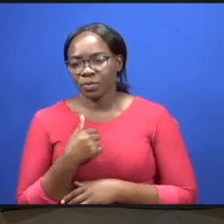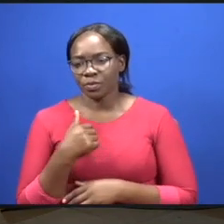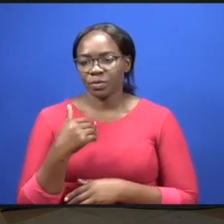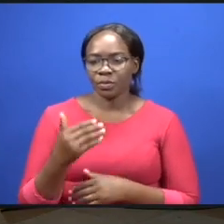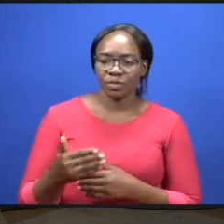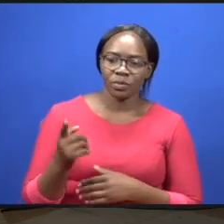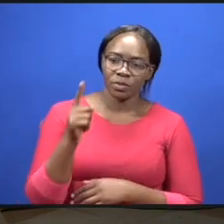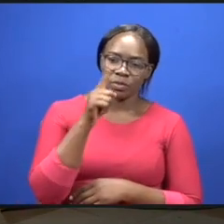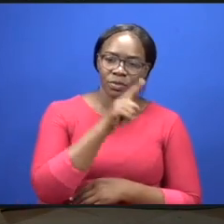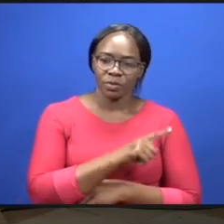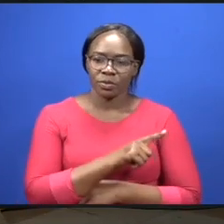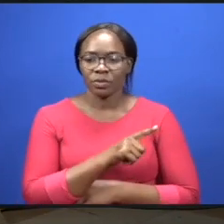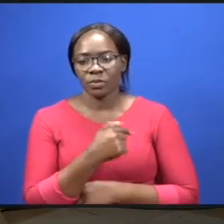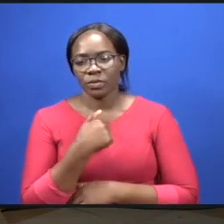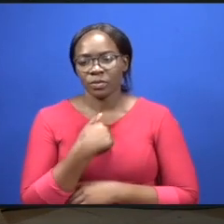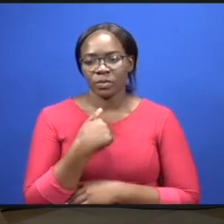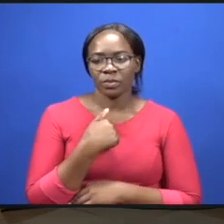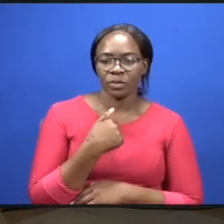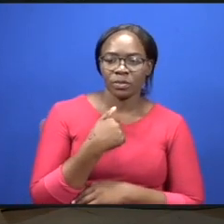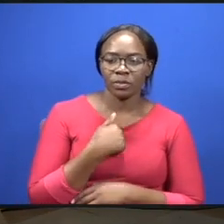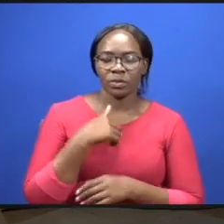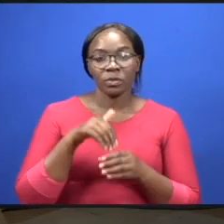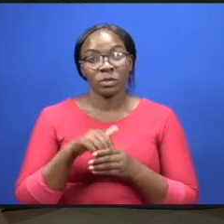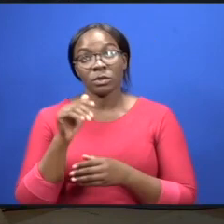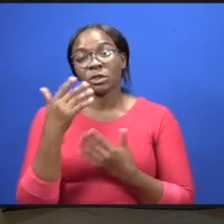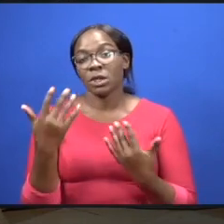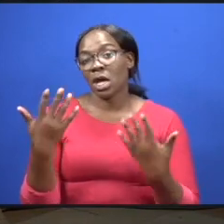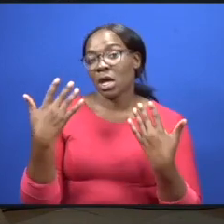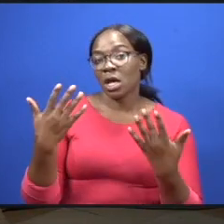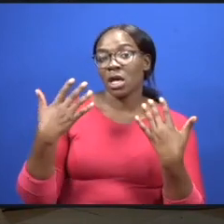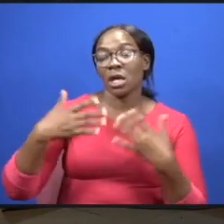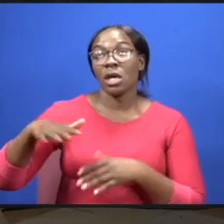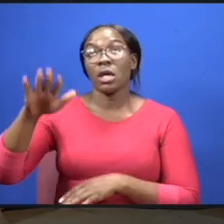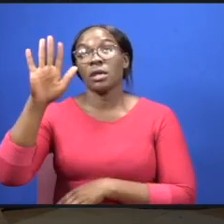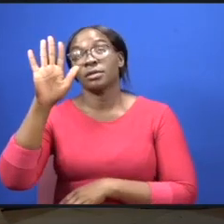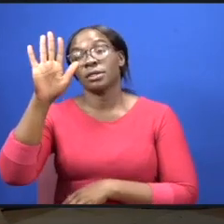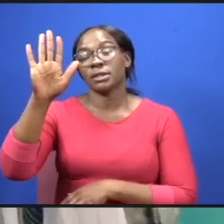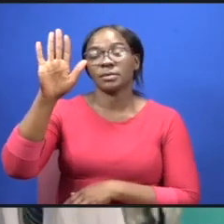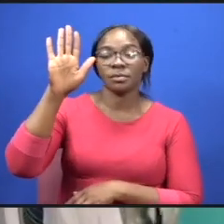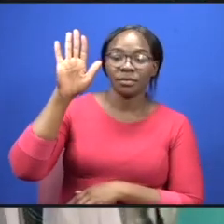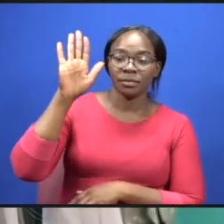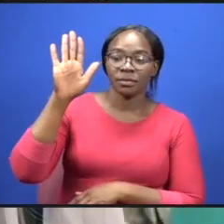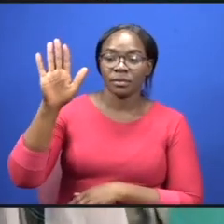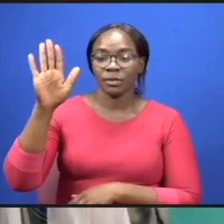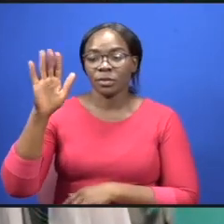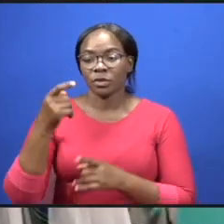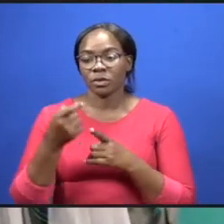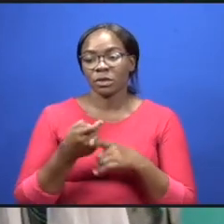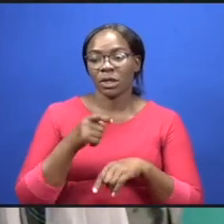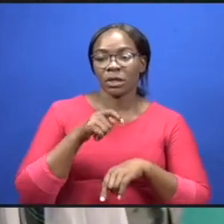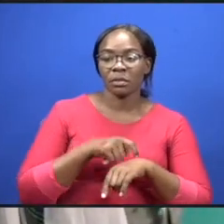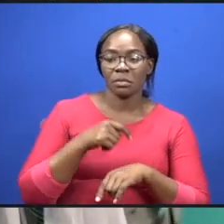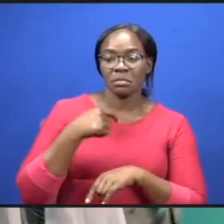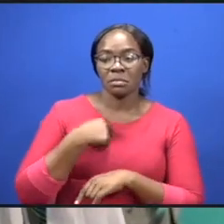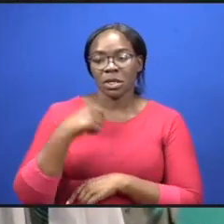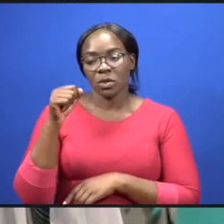All my days I've been held in your hand. From the moment